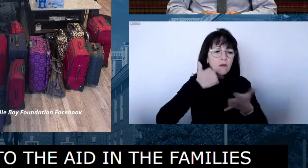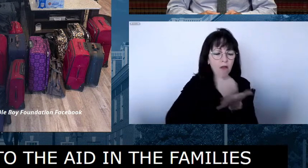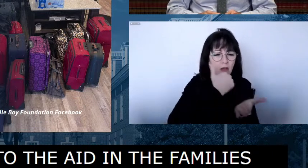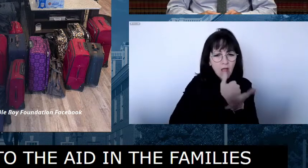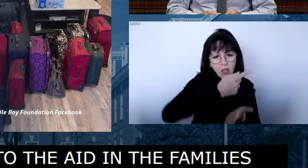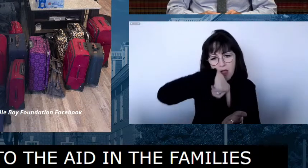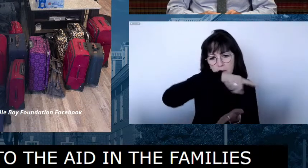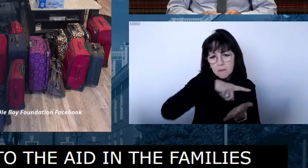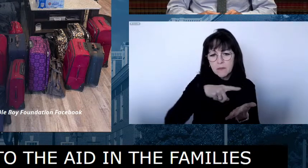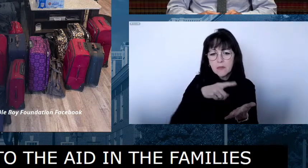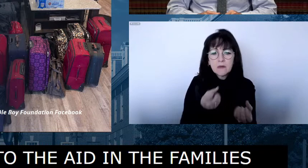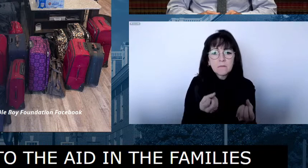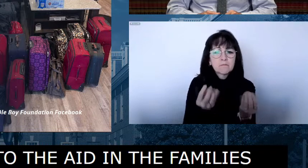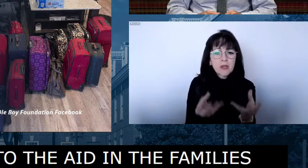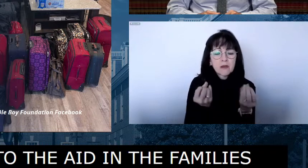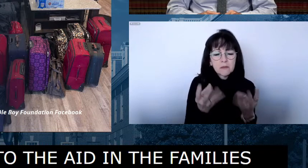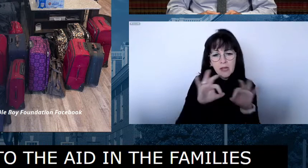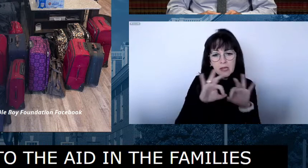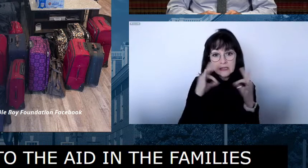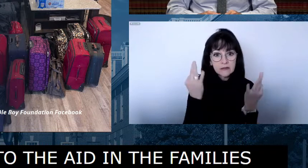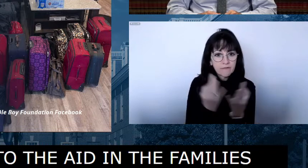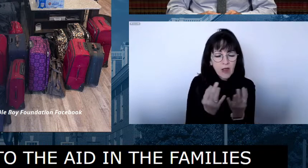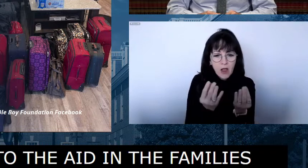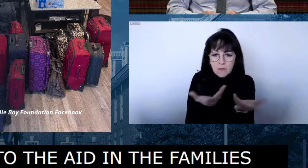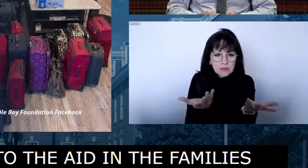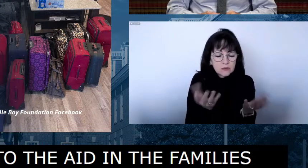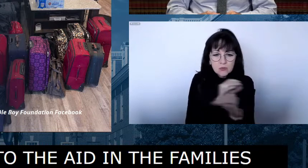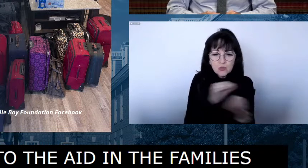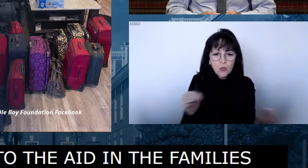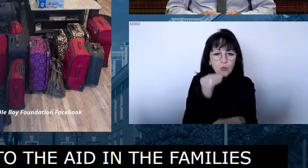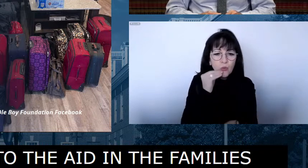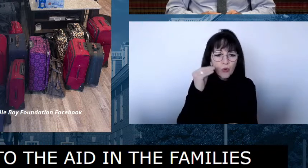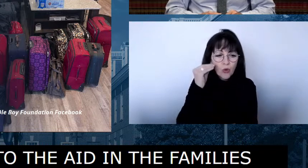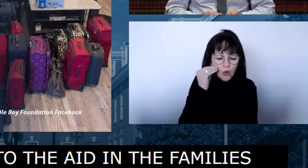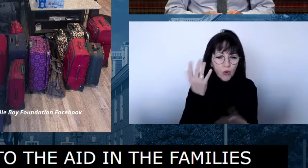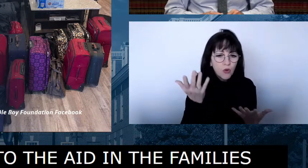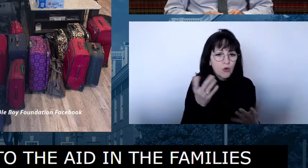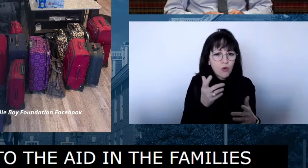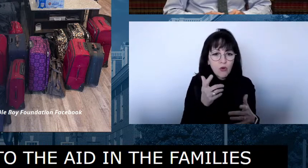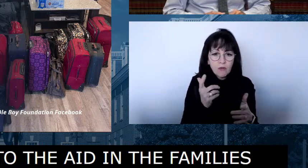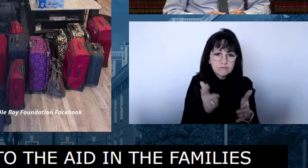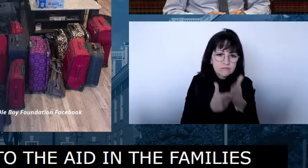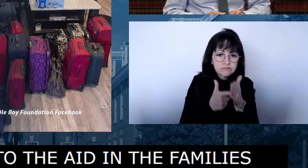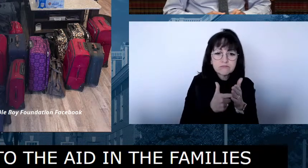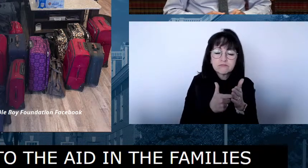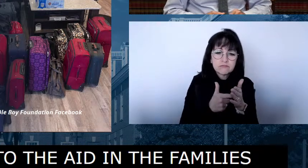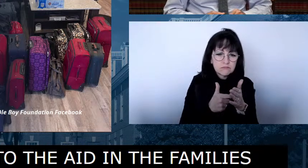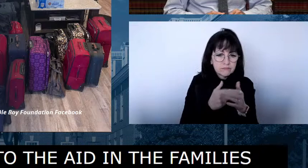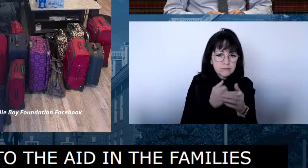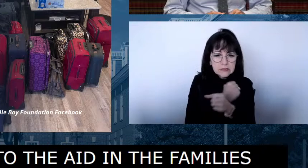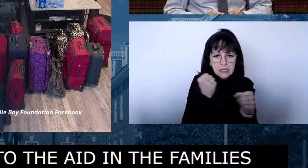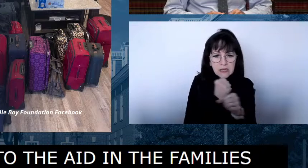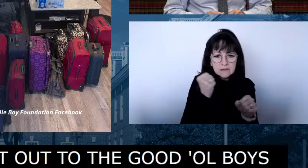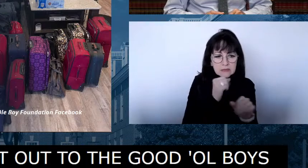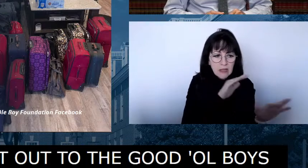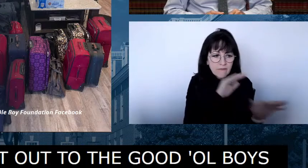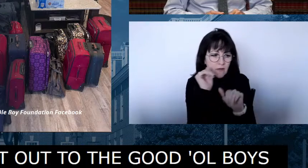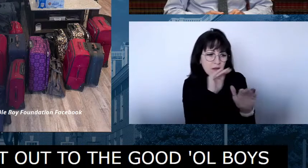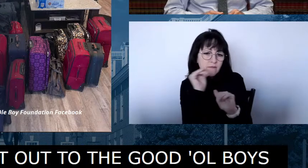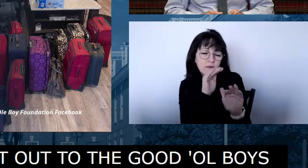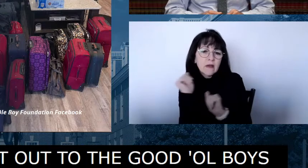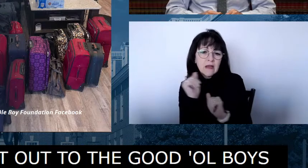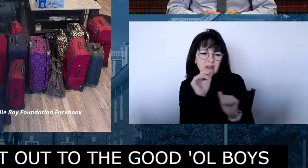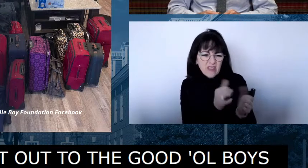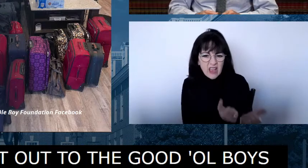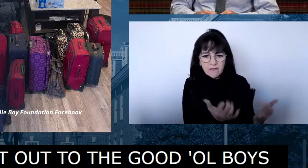multiple families displaced in that fire. And really just goes to show you the really community support